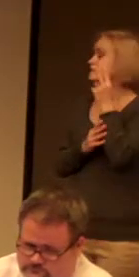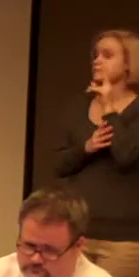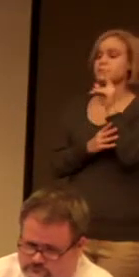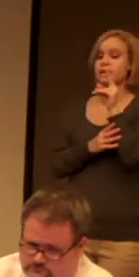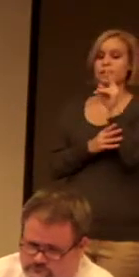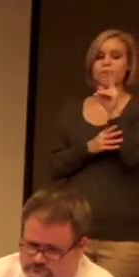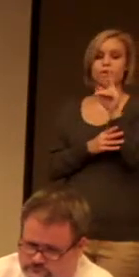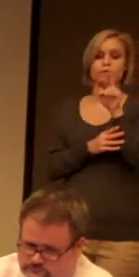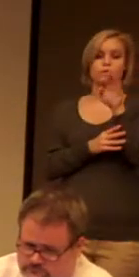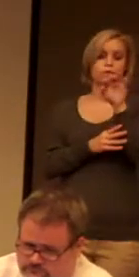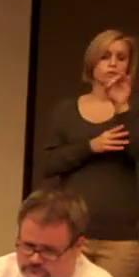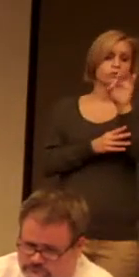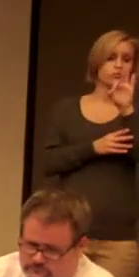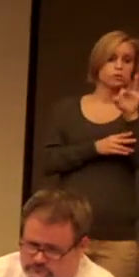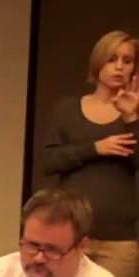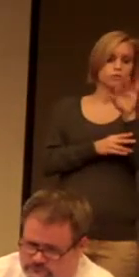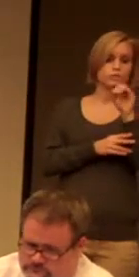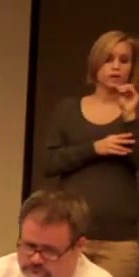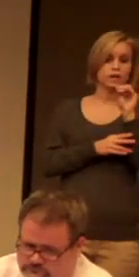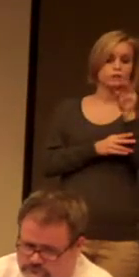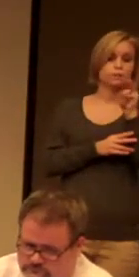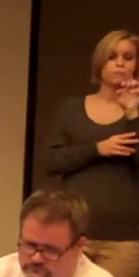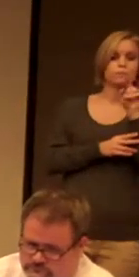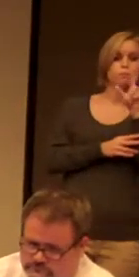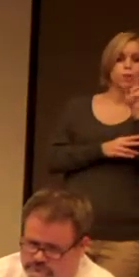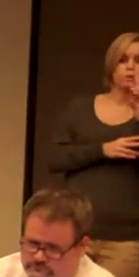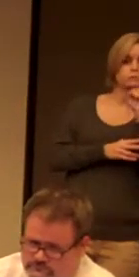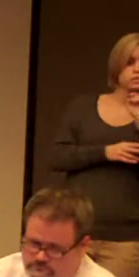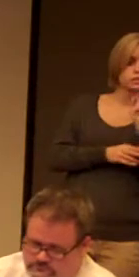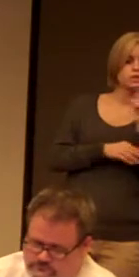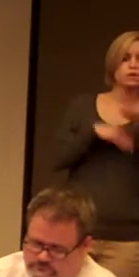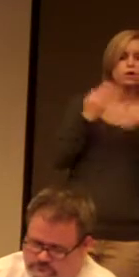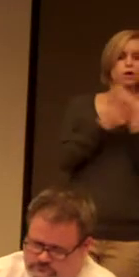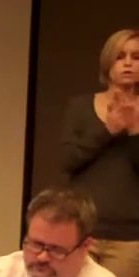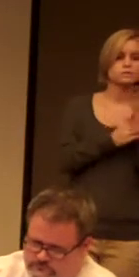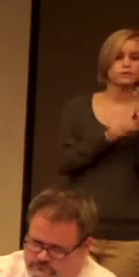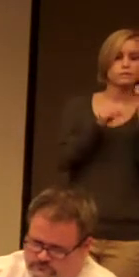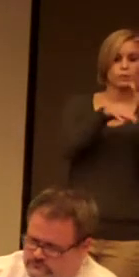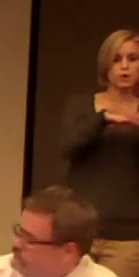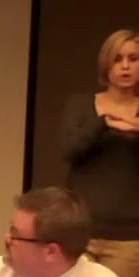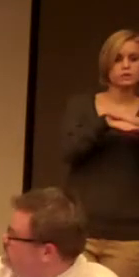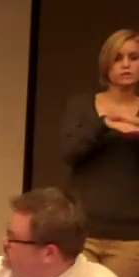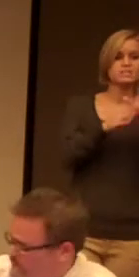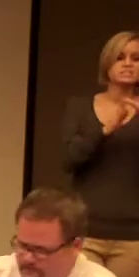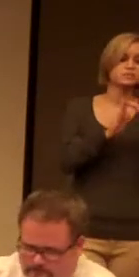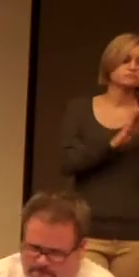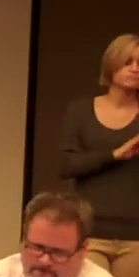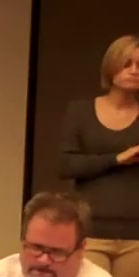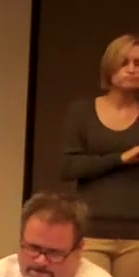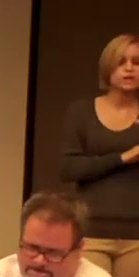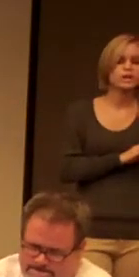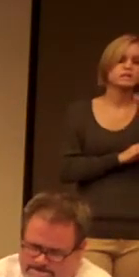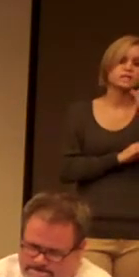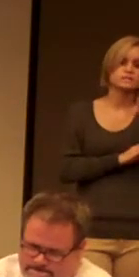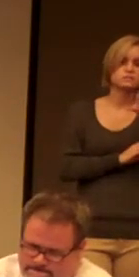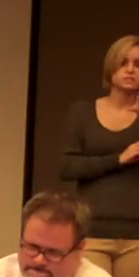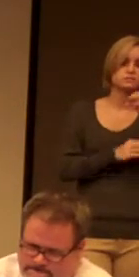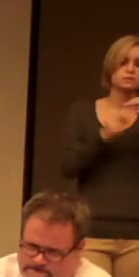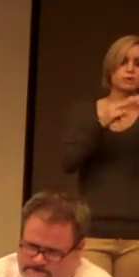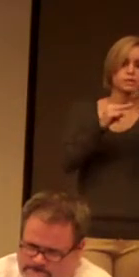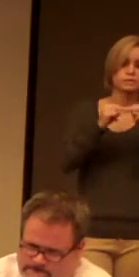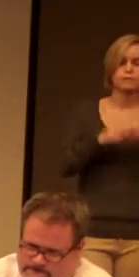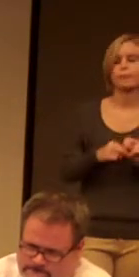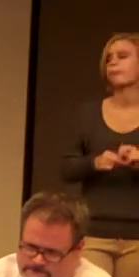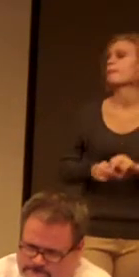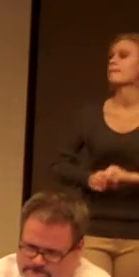the hood molds and all of that other stuff that they put on, tells you it's a later 19th century building.